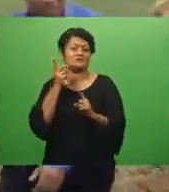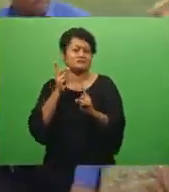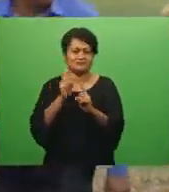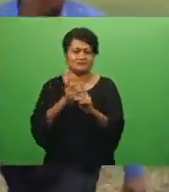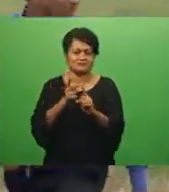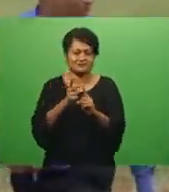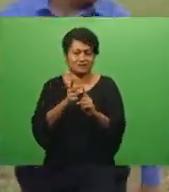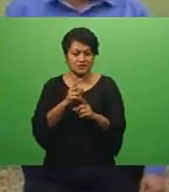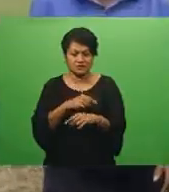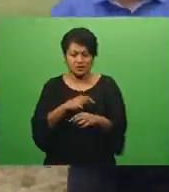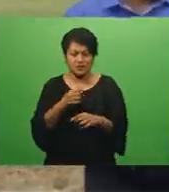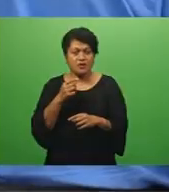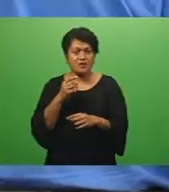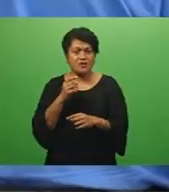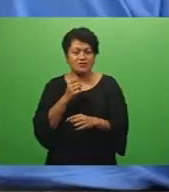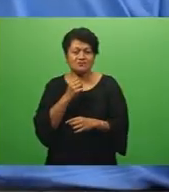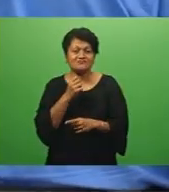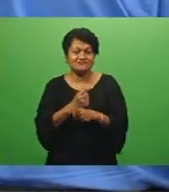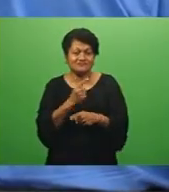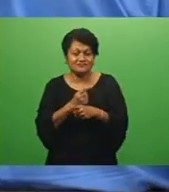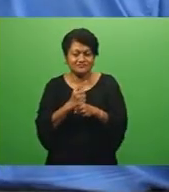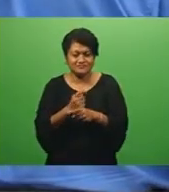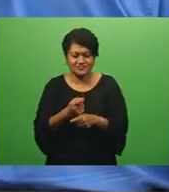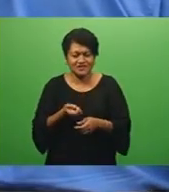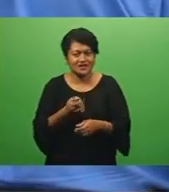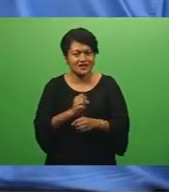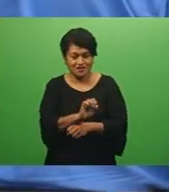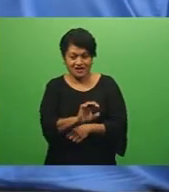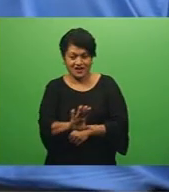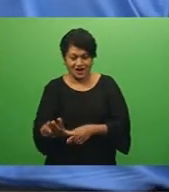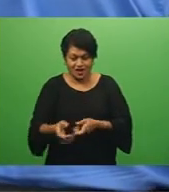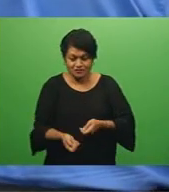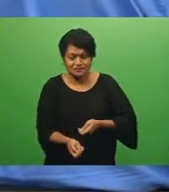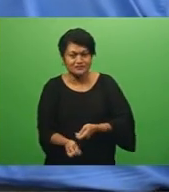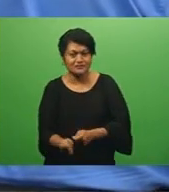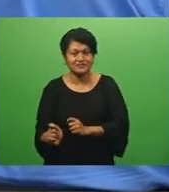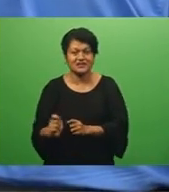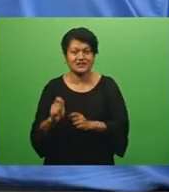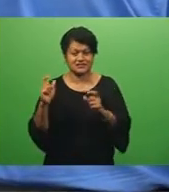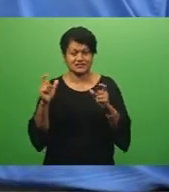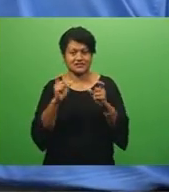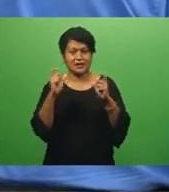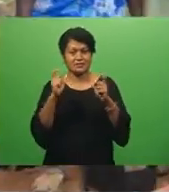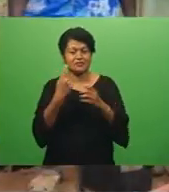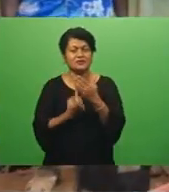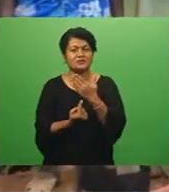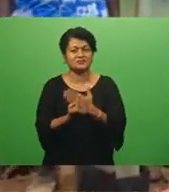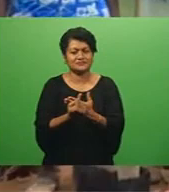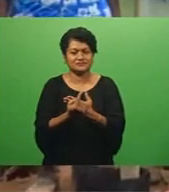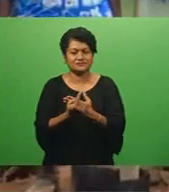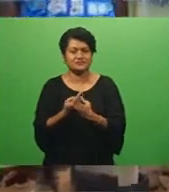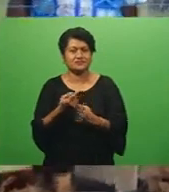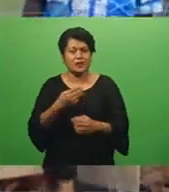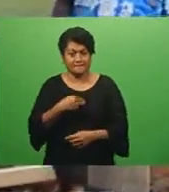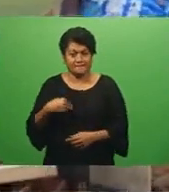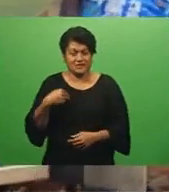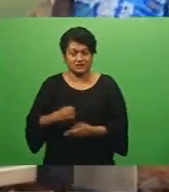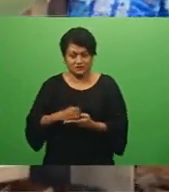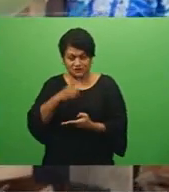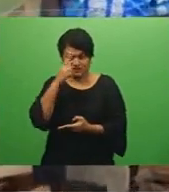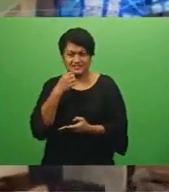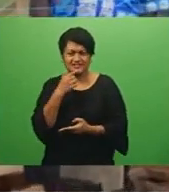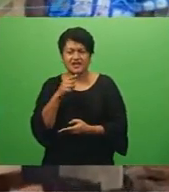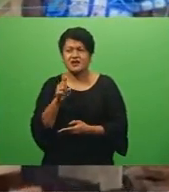at the groundbreaking ceremony, Minister for Education, Heritage and Arts Rosie Akbar says these classrooms are only